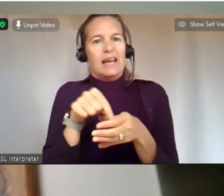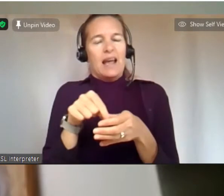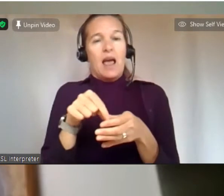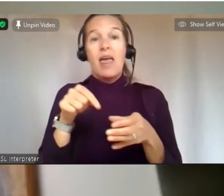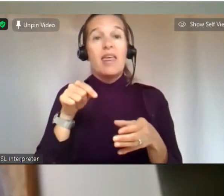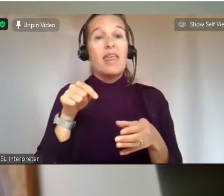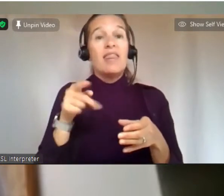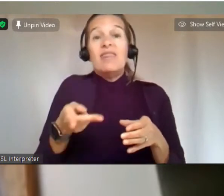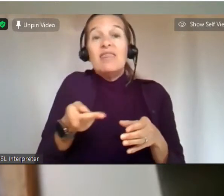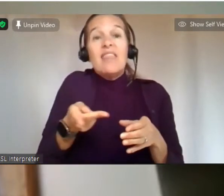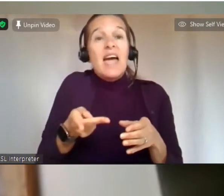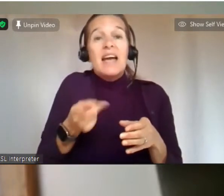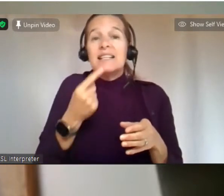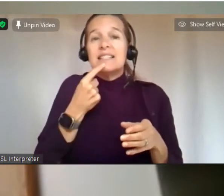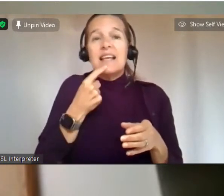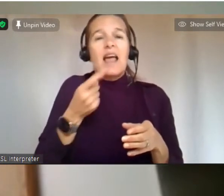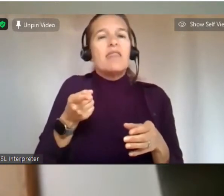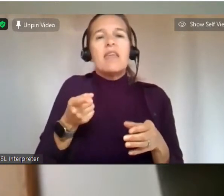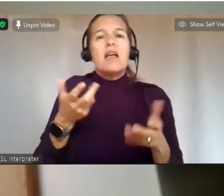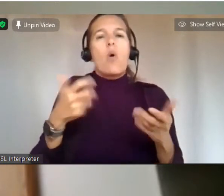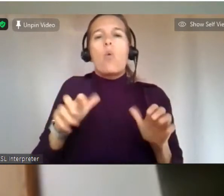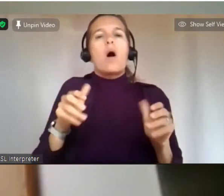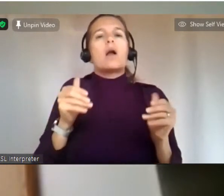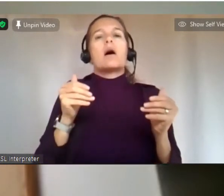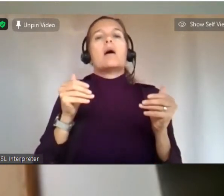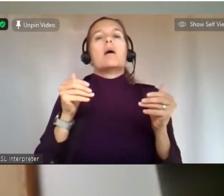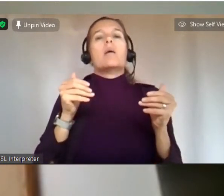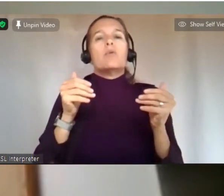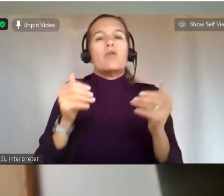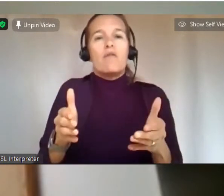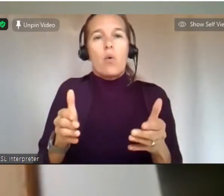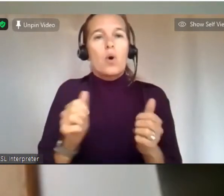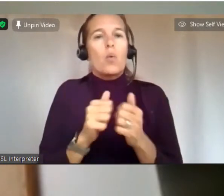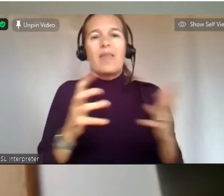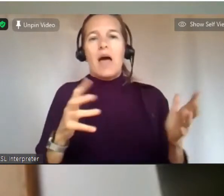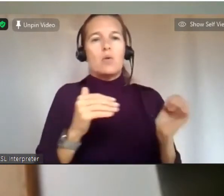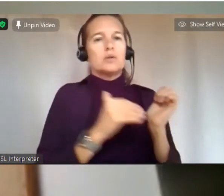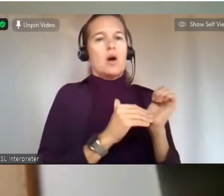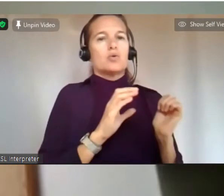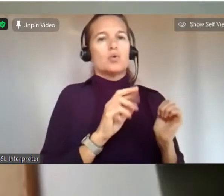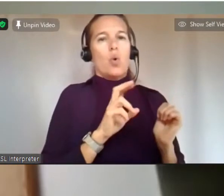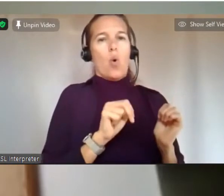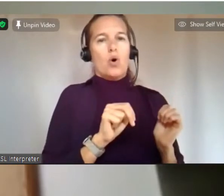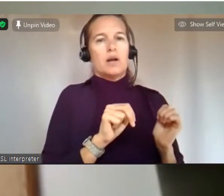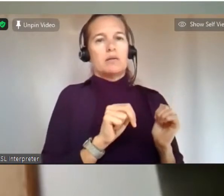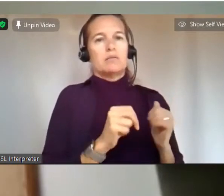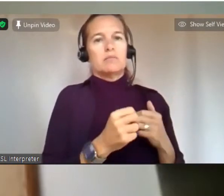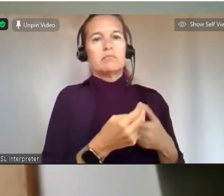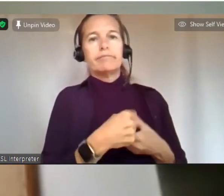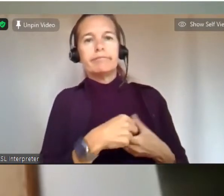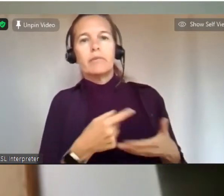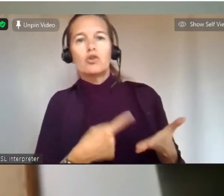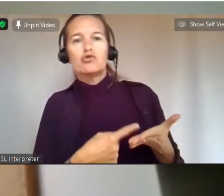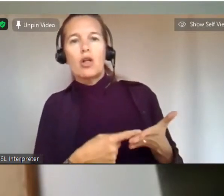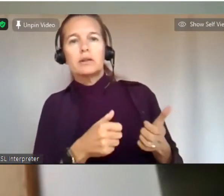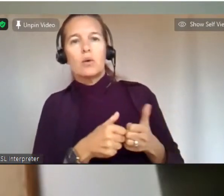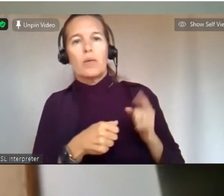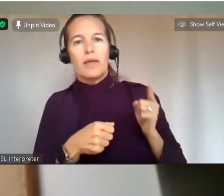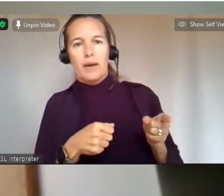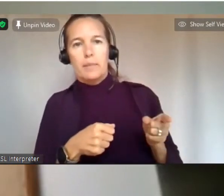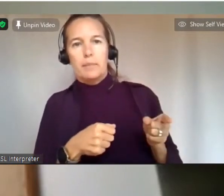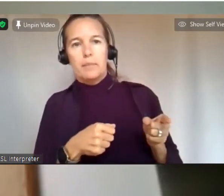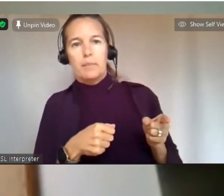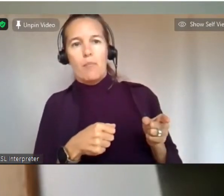move forward unless they moved forward in consultation with Dr. Coren, and that Dr.